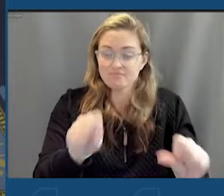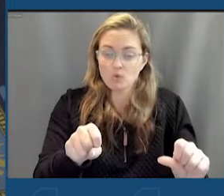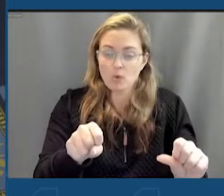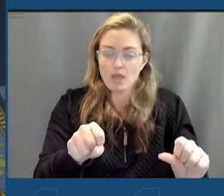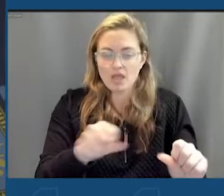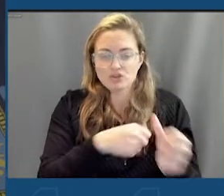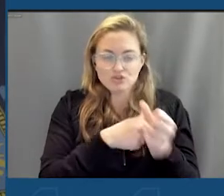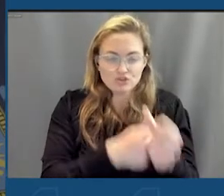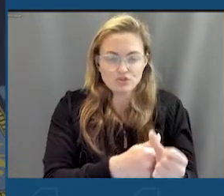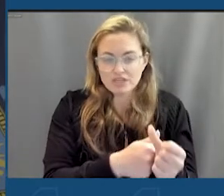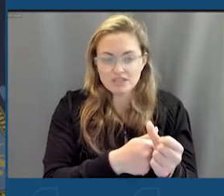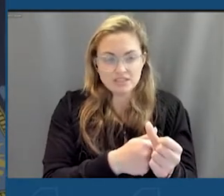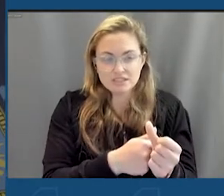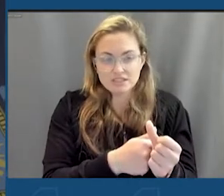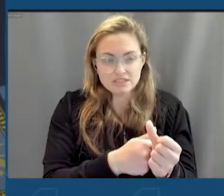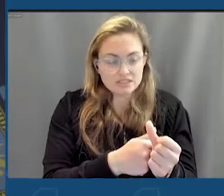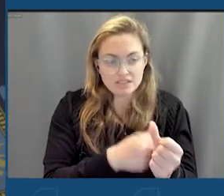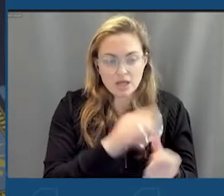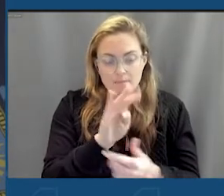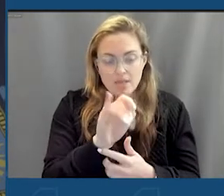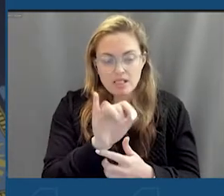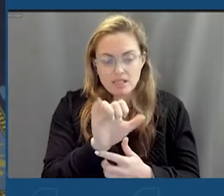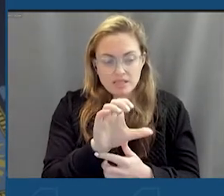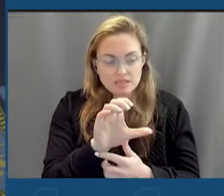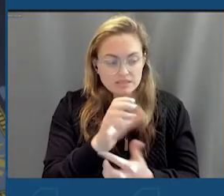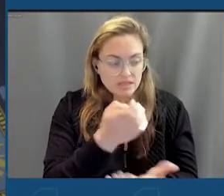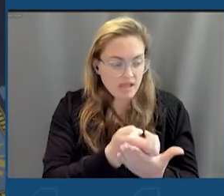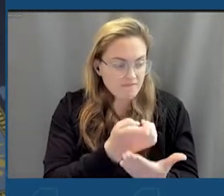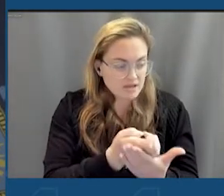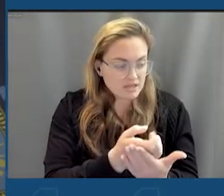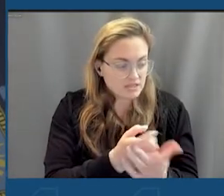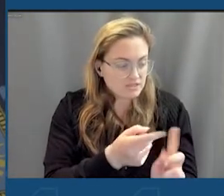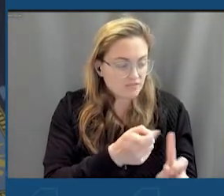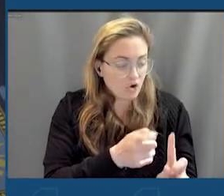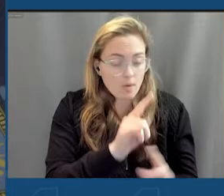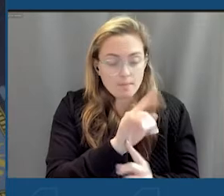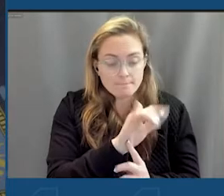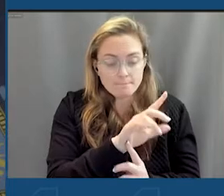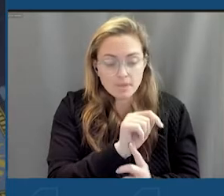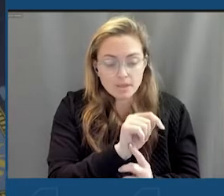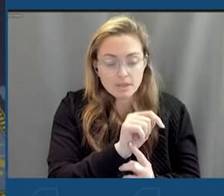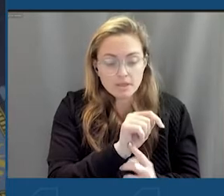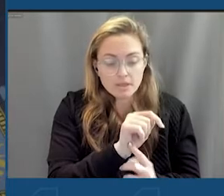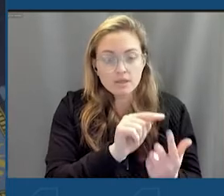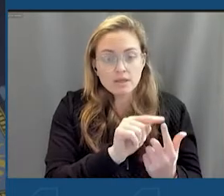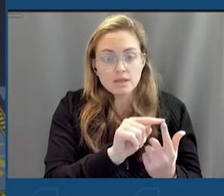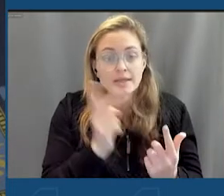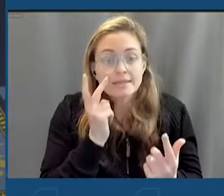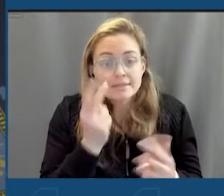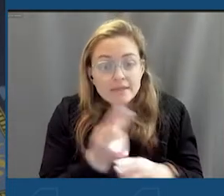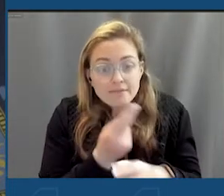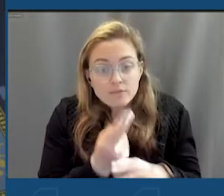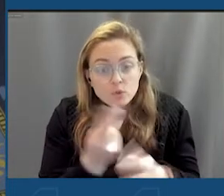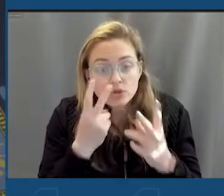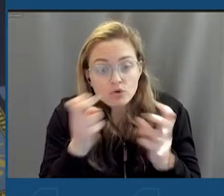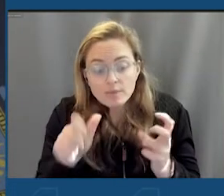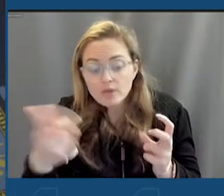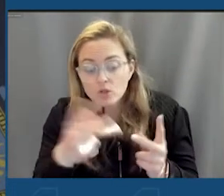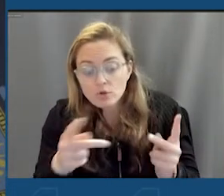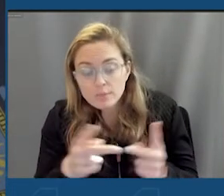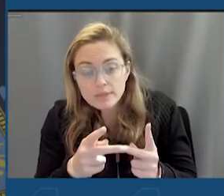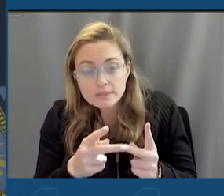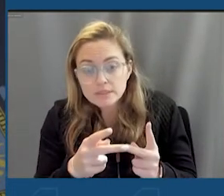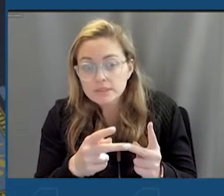trace ballistic evidence from bullet casings and see if the gun was used in crimes anywhere in the country. I mean, that